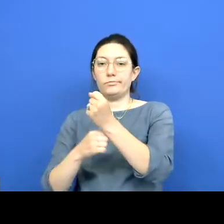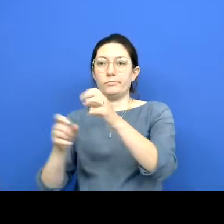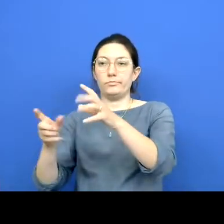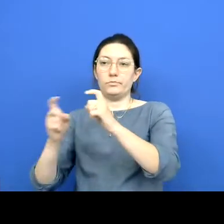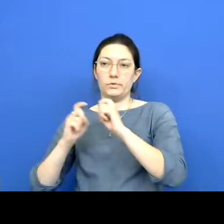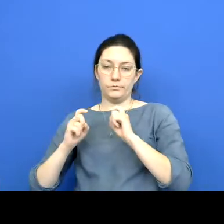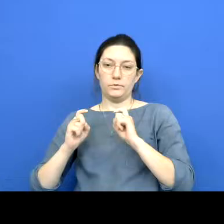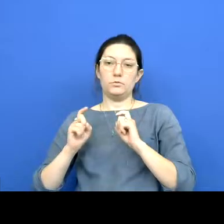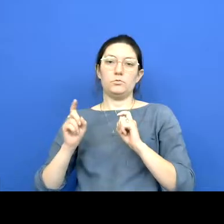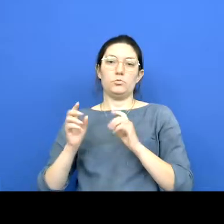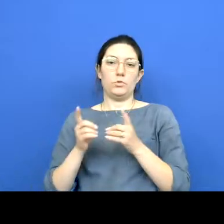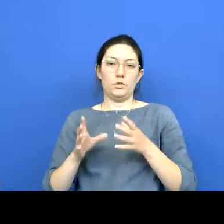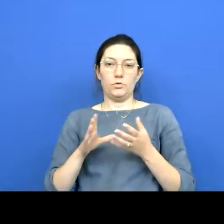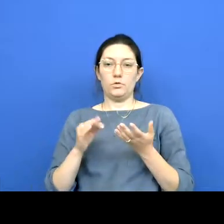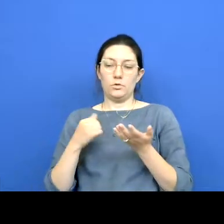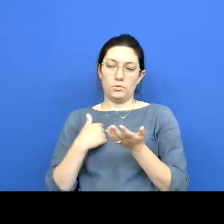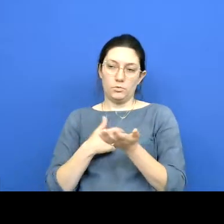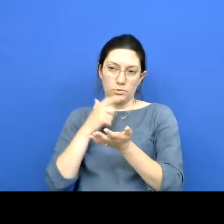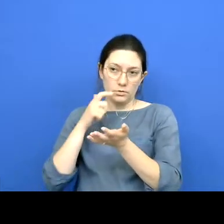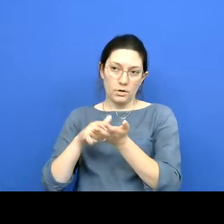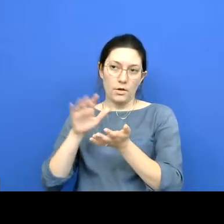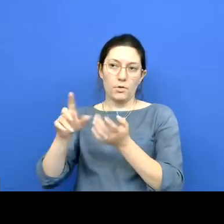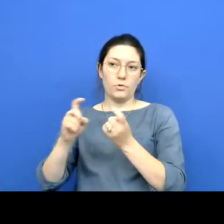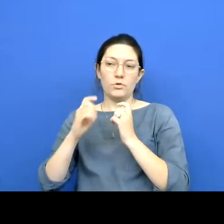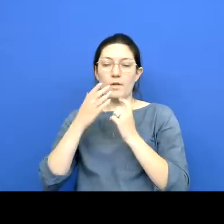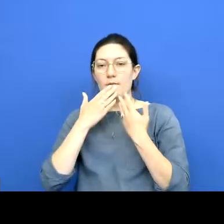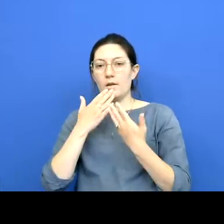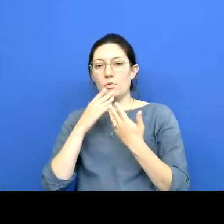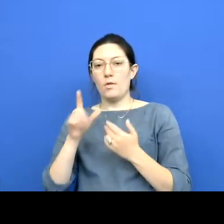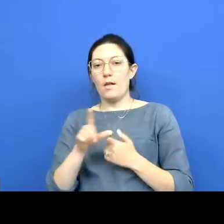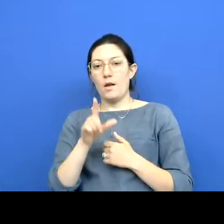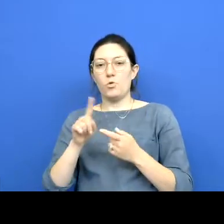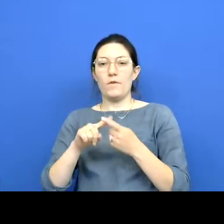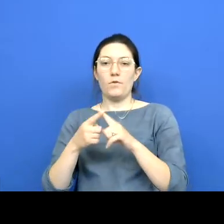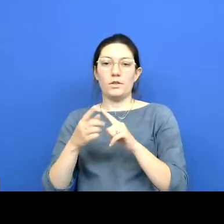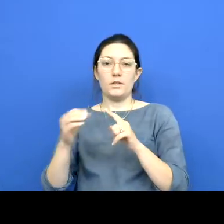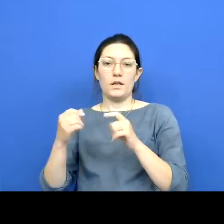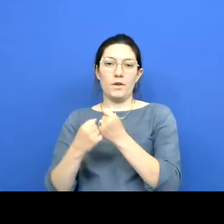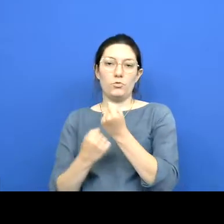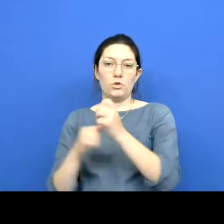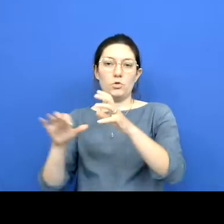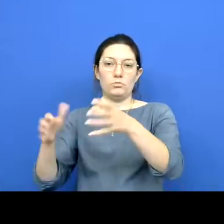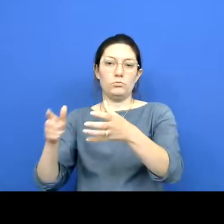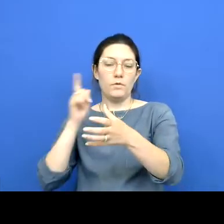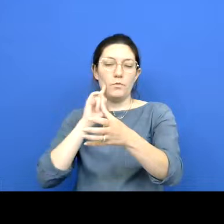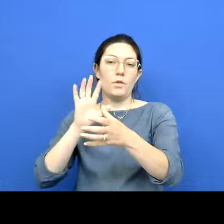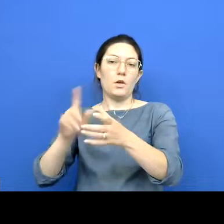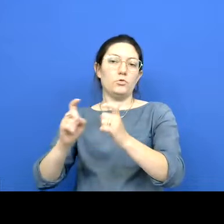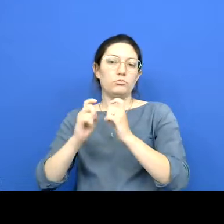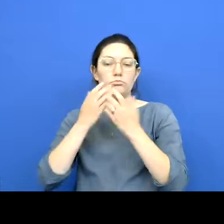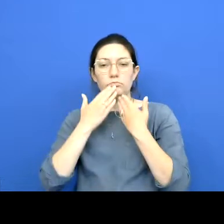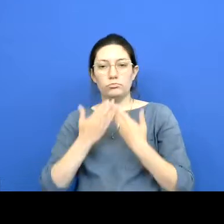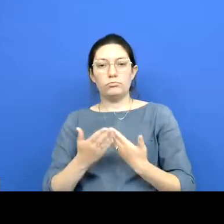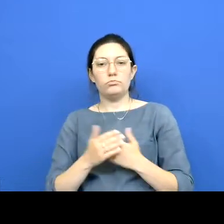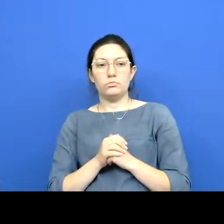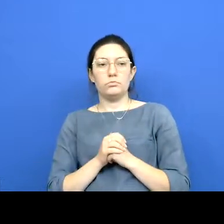Board acknowledges this donation and thanks Henrietta Public Library Friends and Foundation Incorporated for their